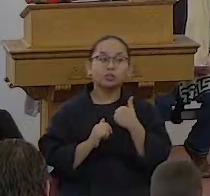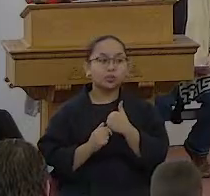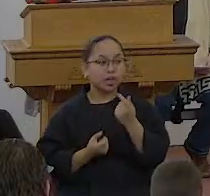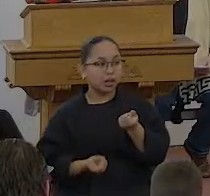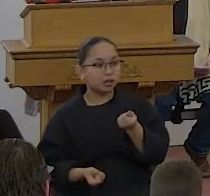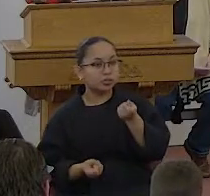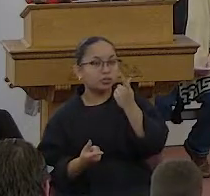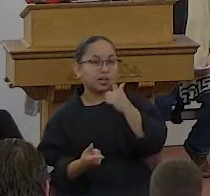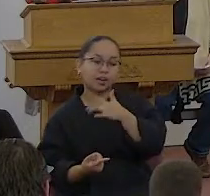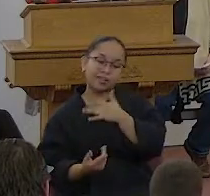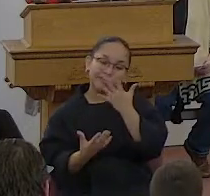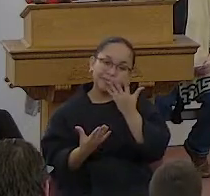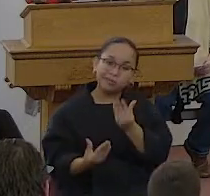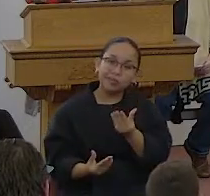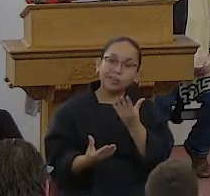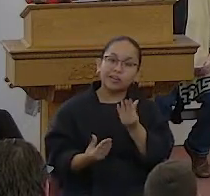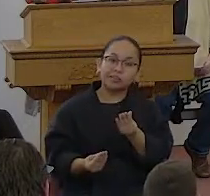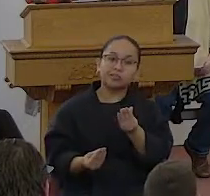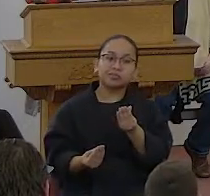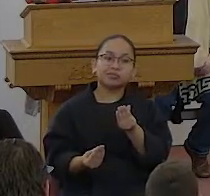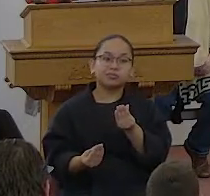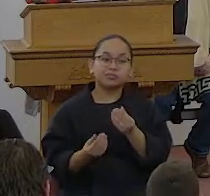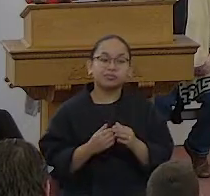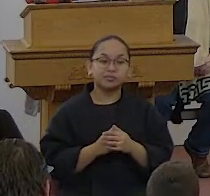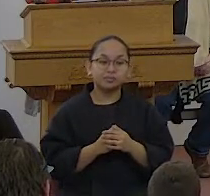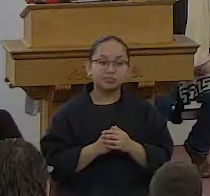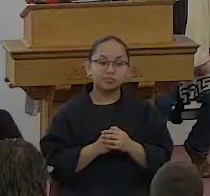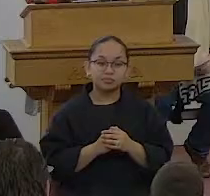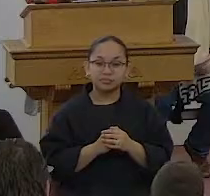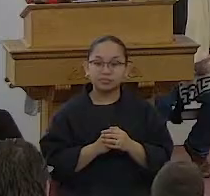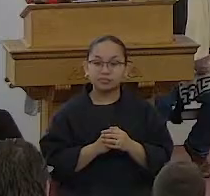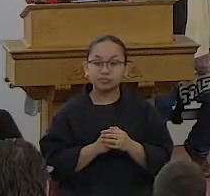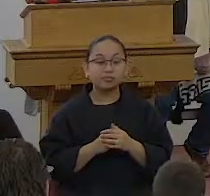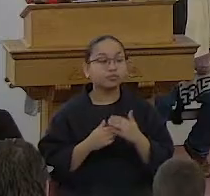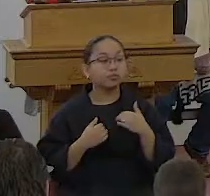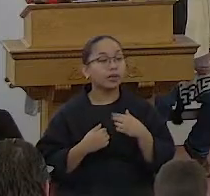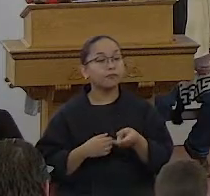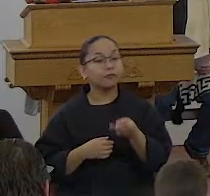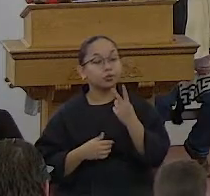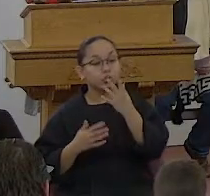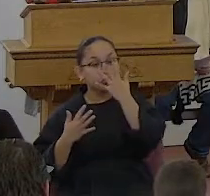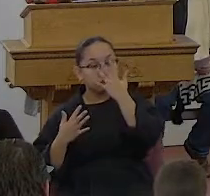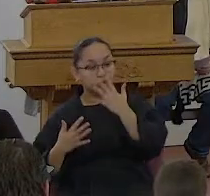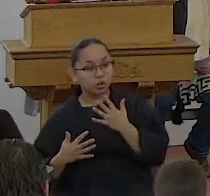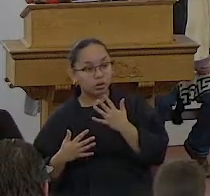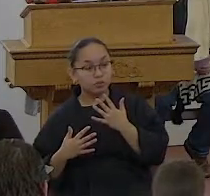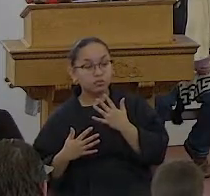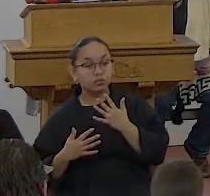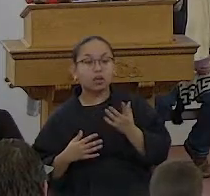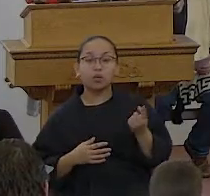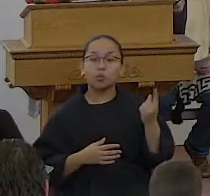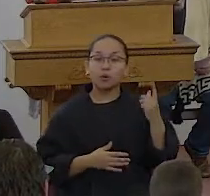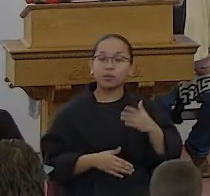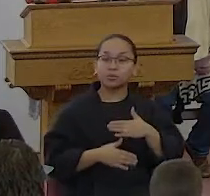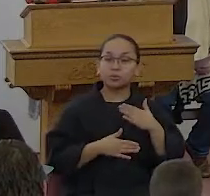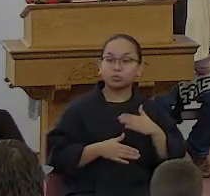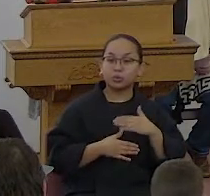and compassion to us all. We've got 2 sorrows and a joy to share